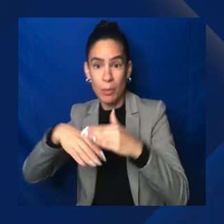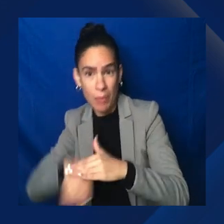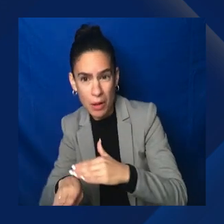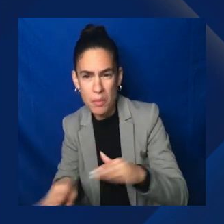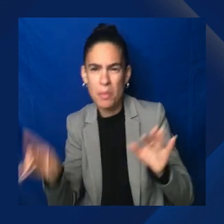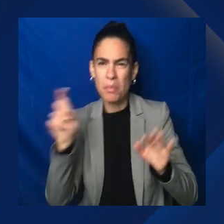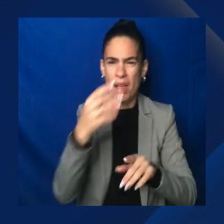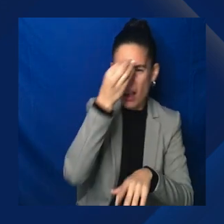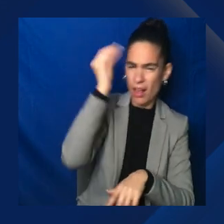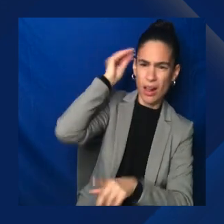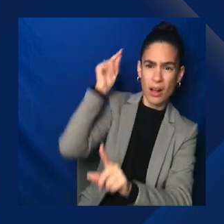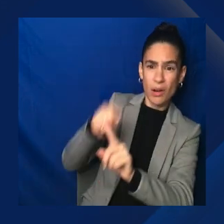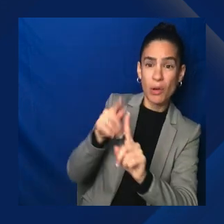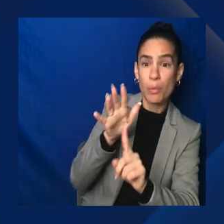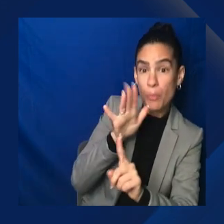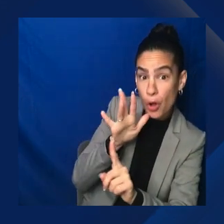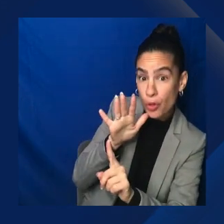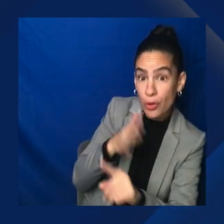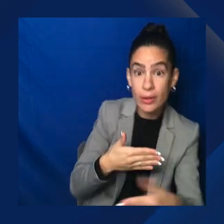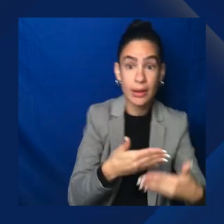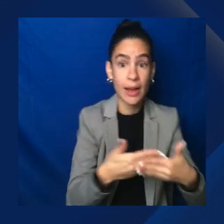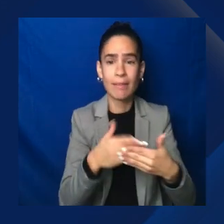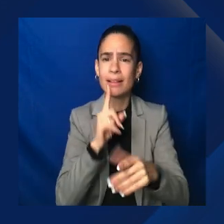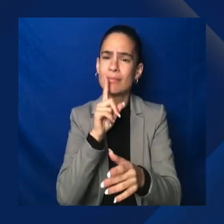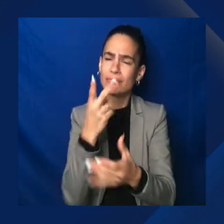as a unit, particularly in the